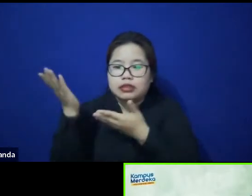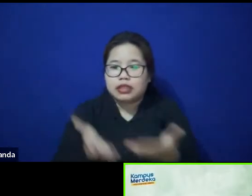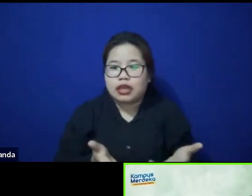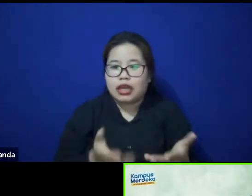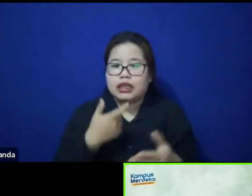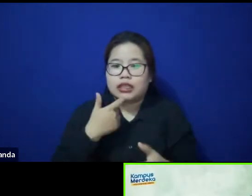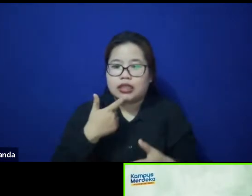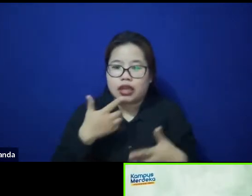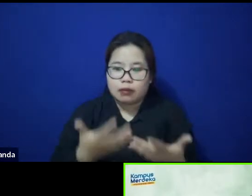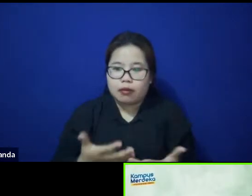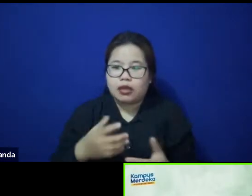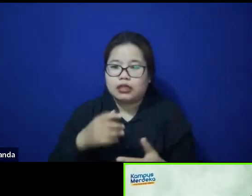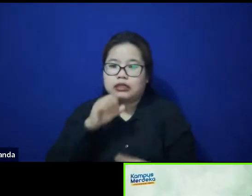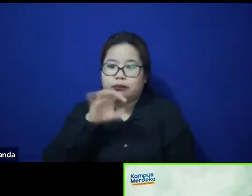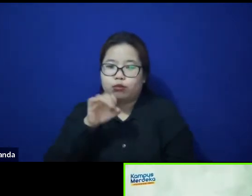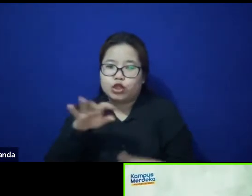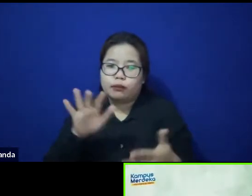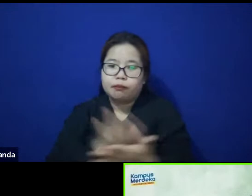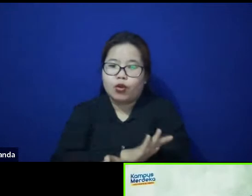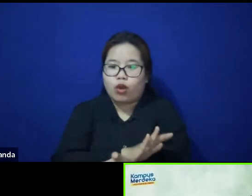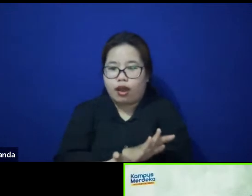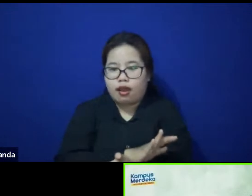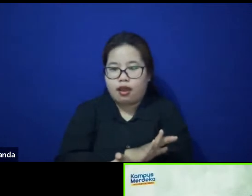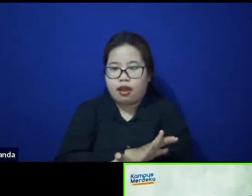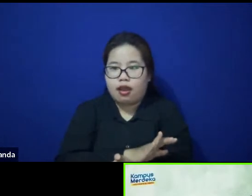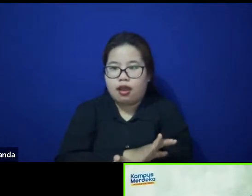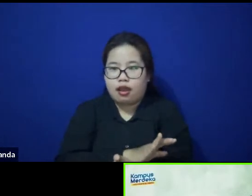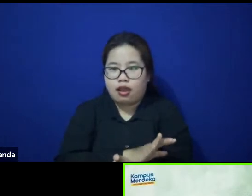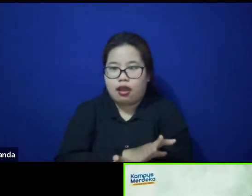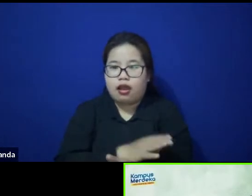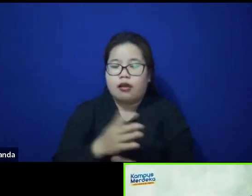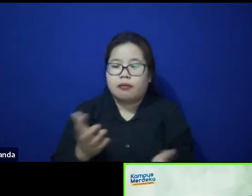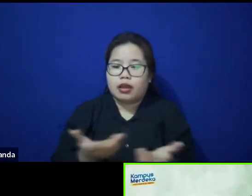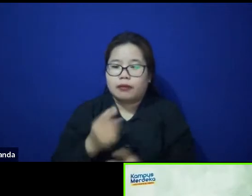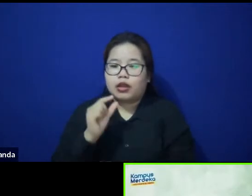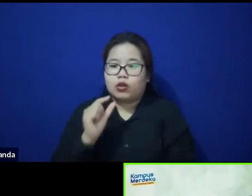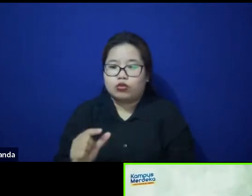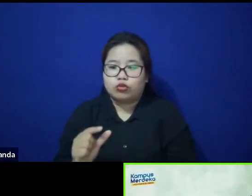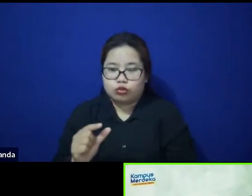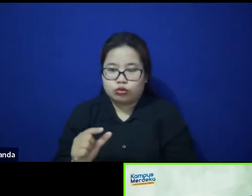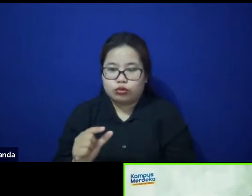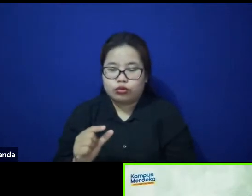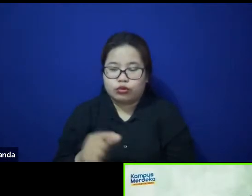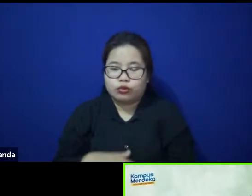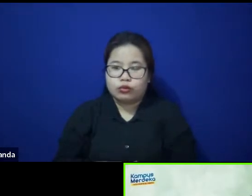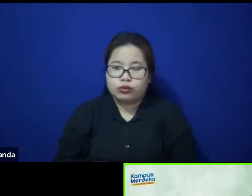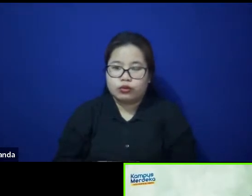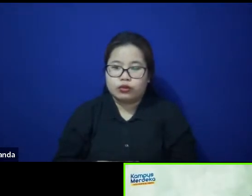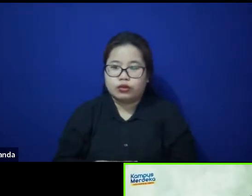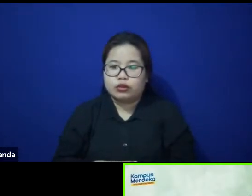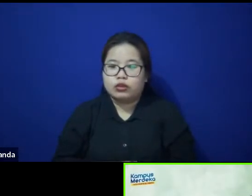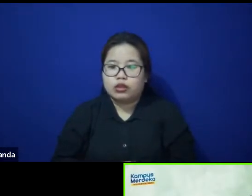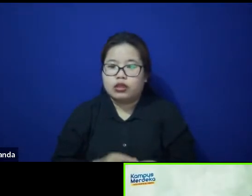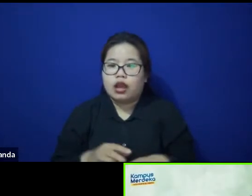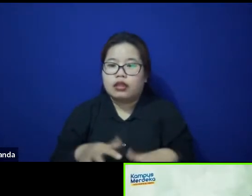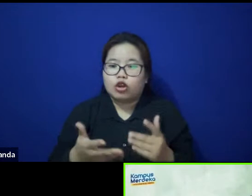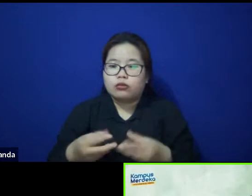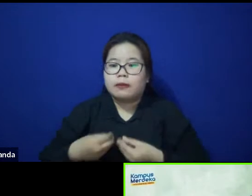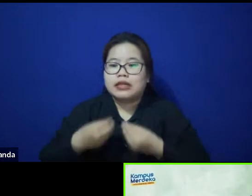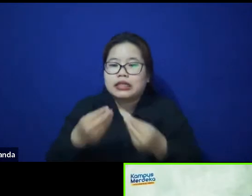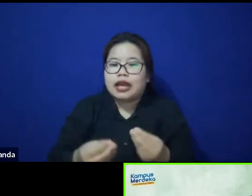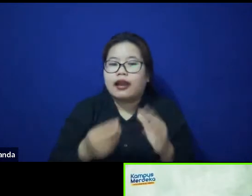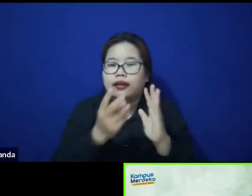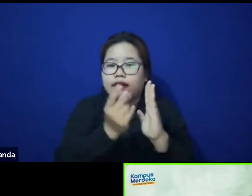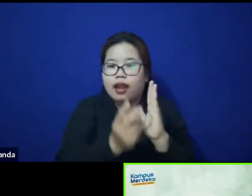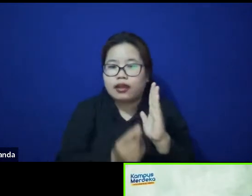opportunities for people with disability to participate, and also providing some funding about educating society and the